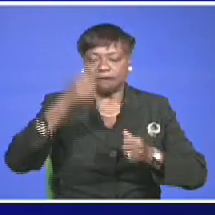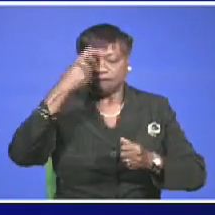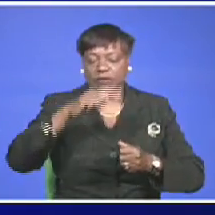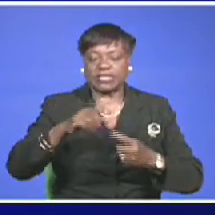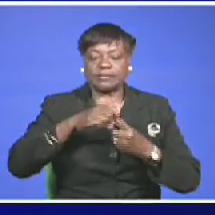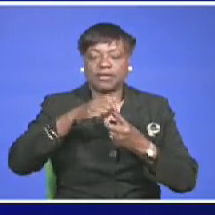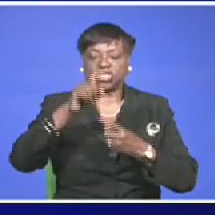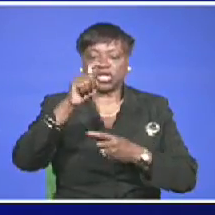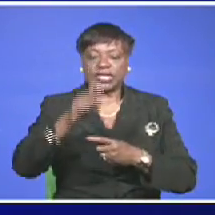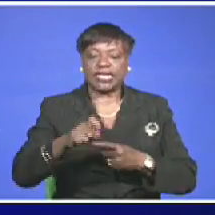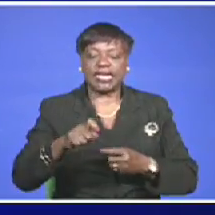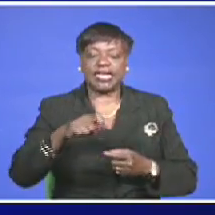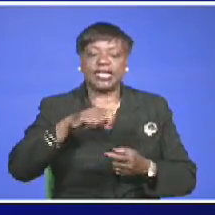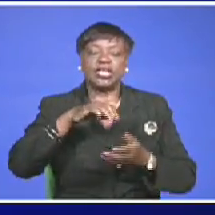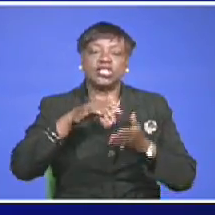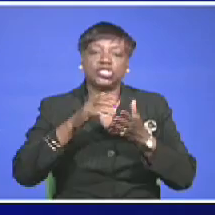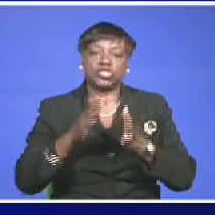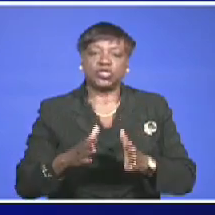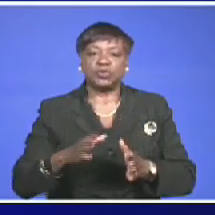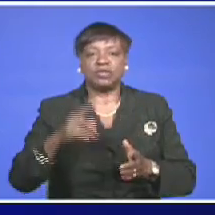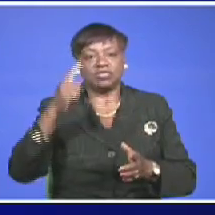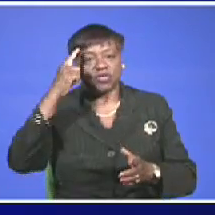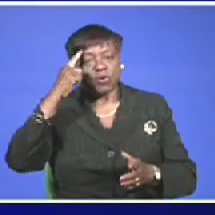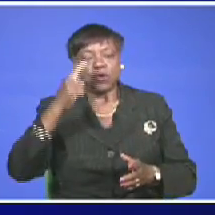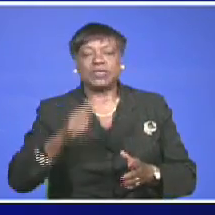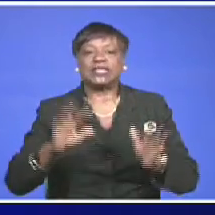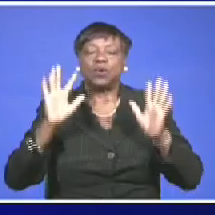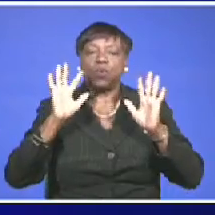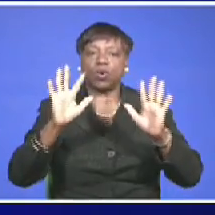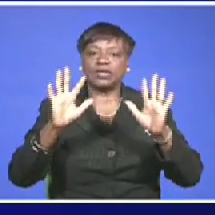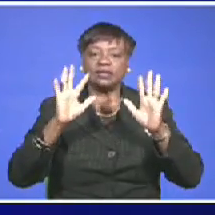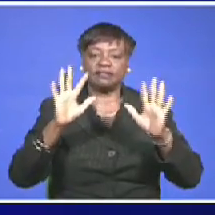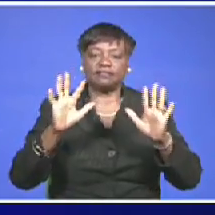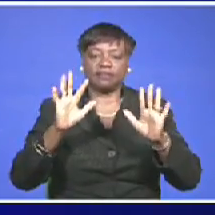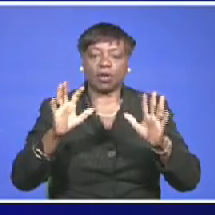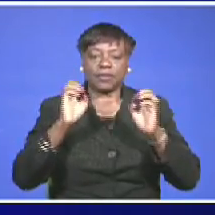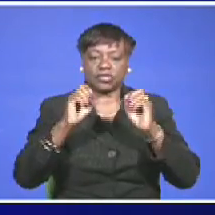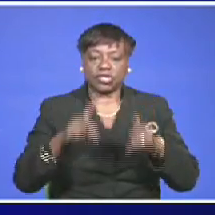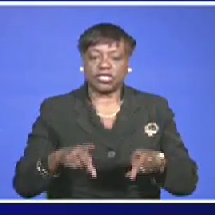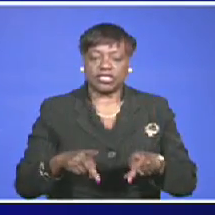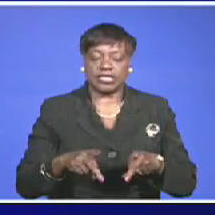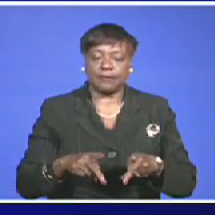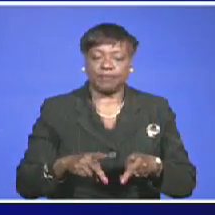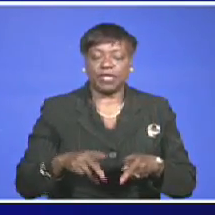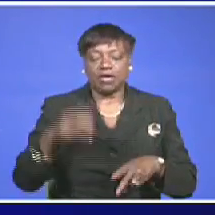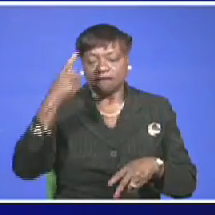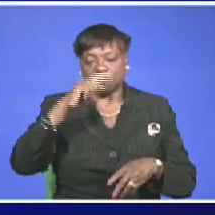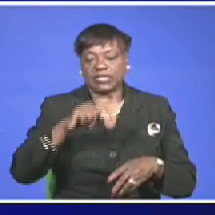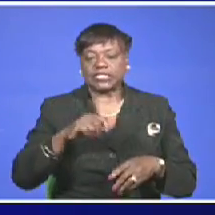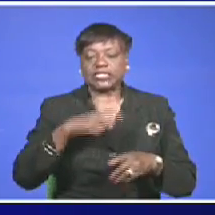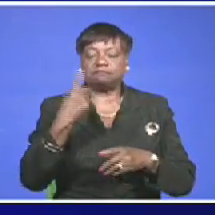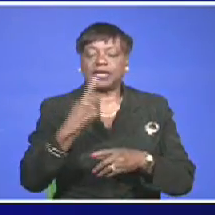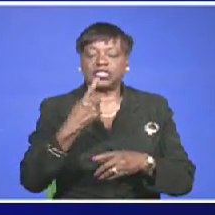so we just thought that this was an excellent opportunity for us to enhance the positive experience for special needs